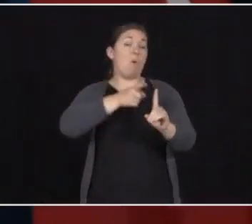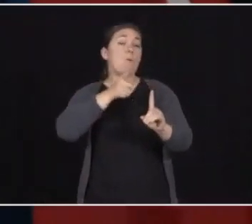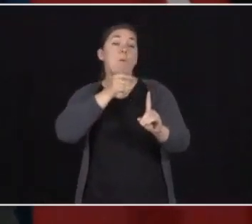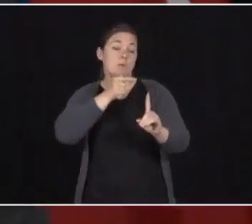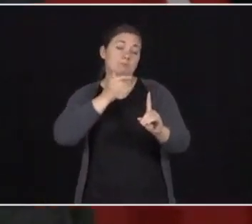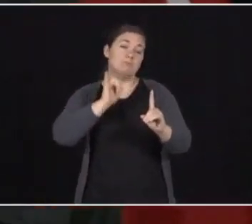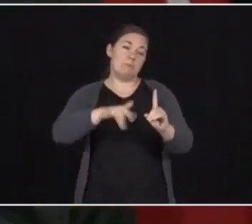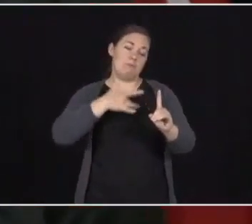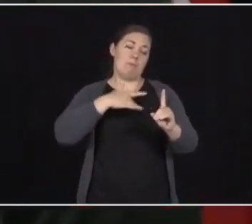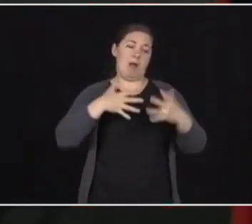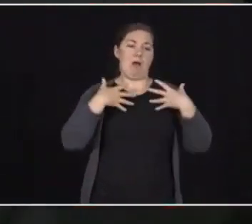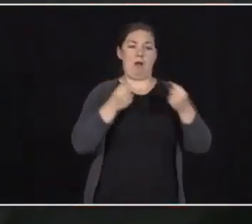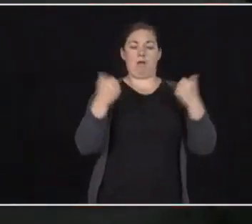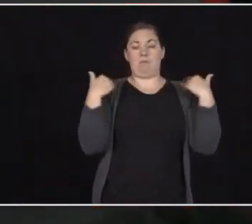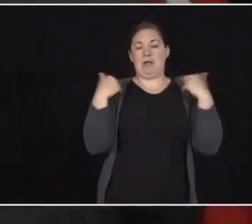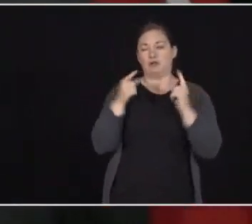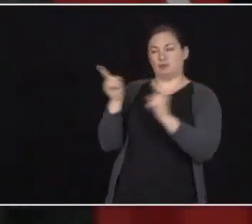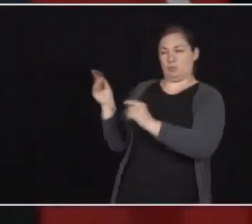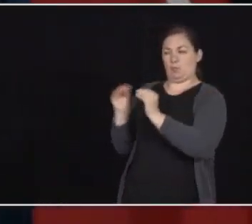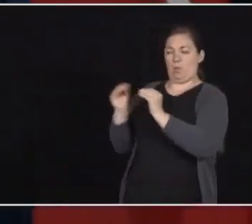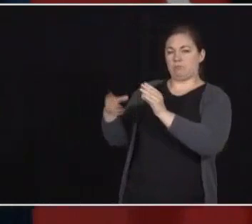Health.